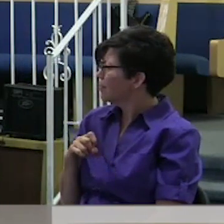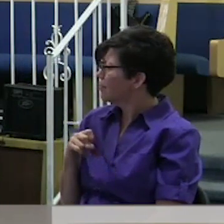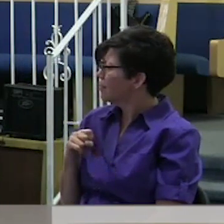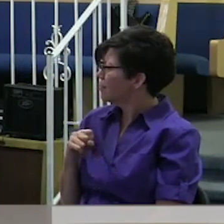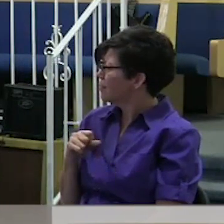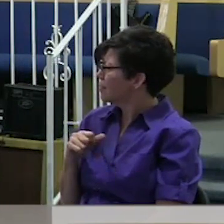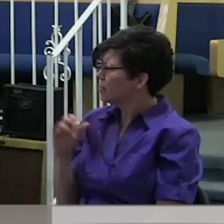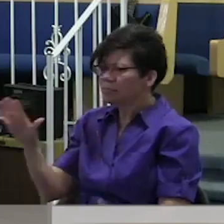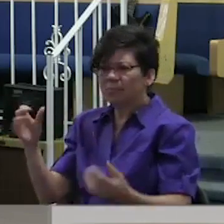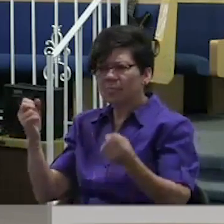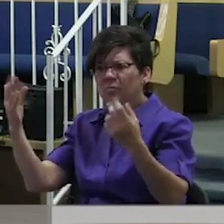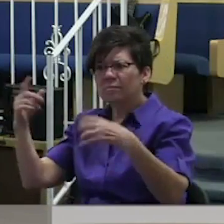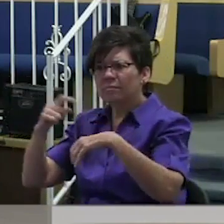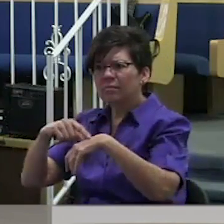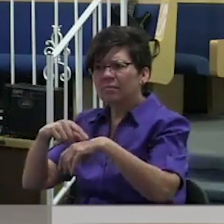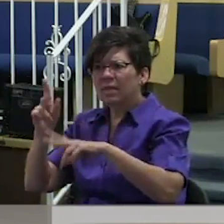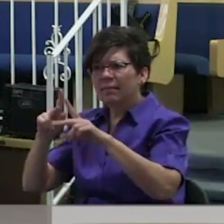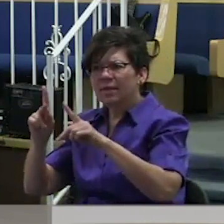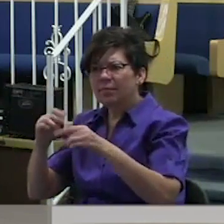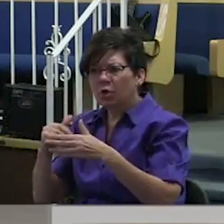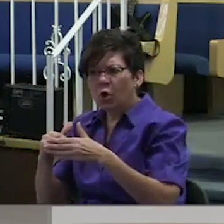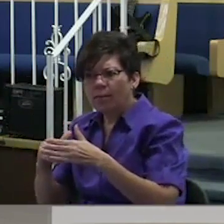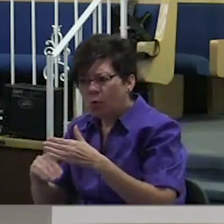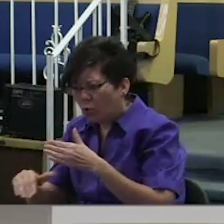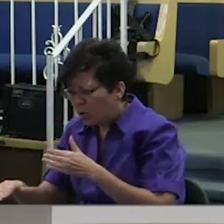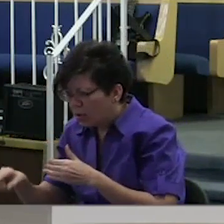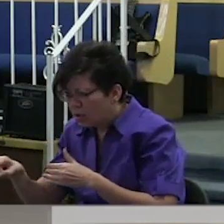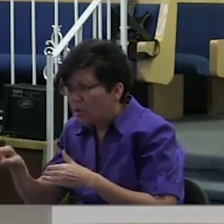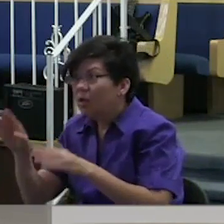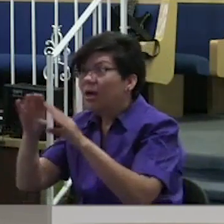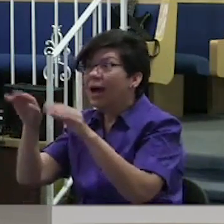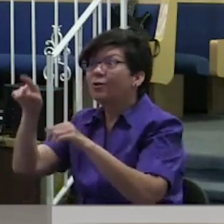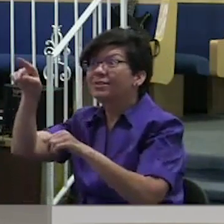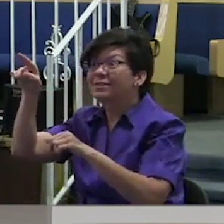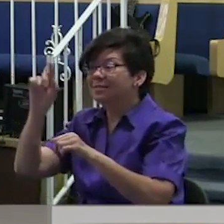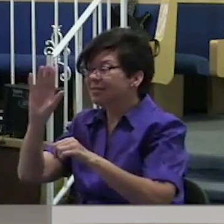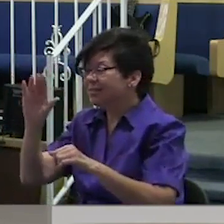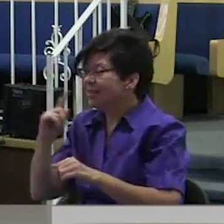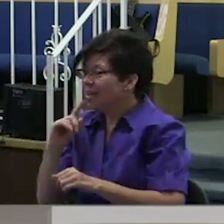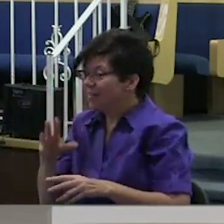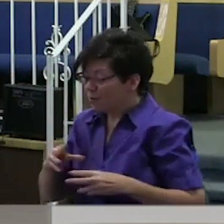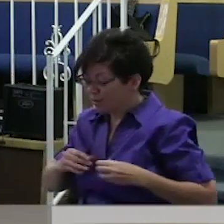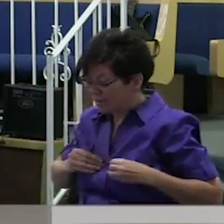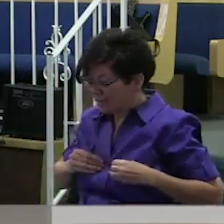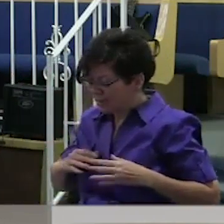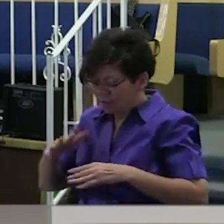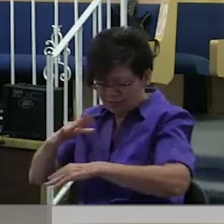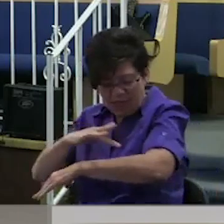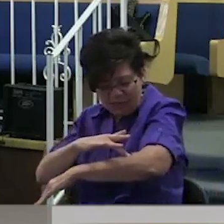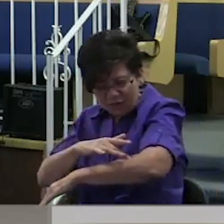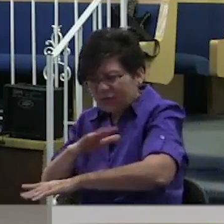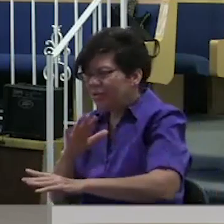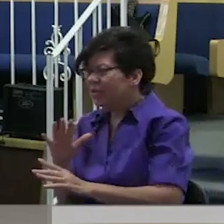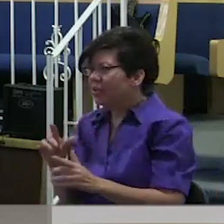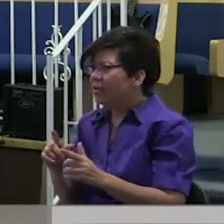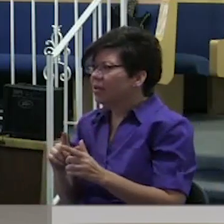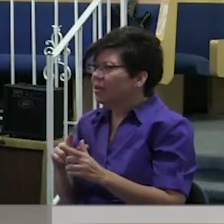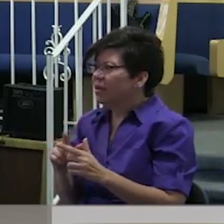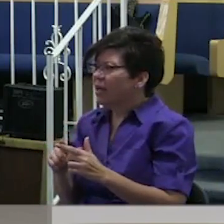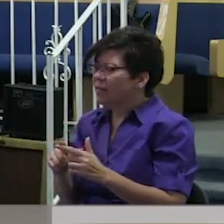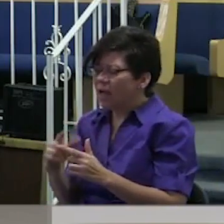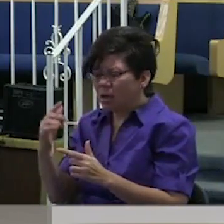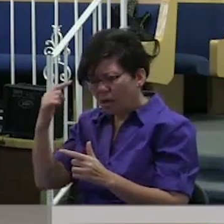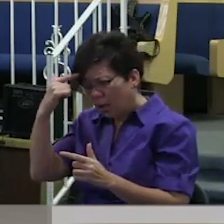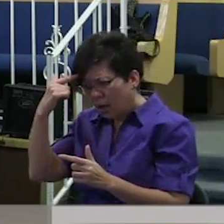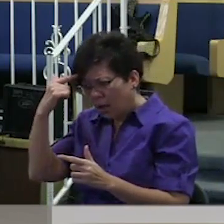But so many times people are going into the house of God and they're receiving a touch from God and they're mistaking